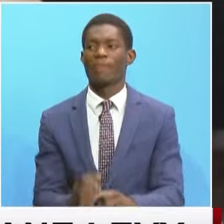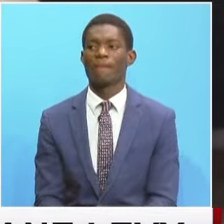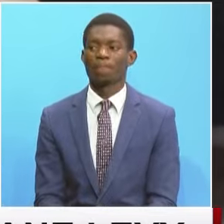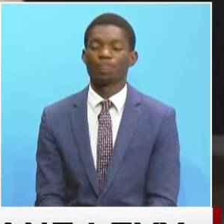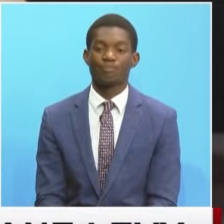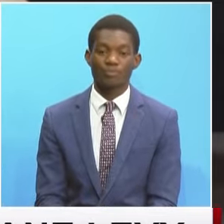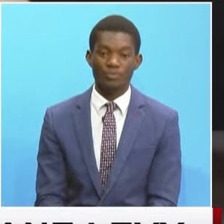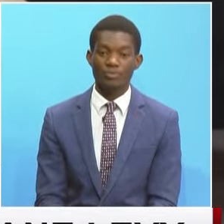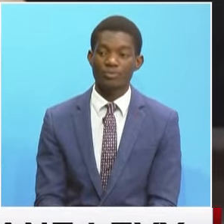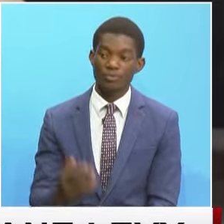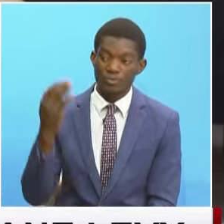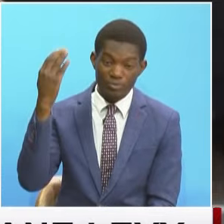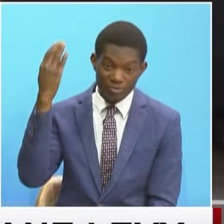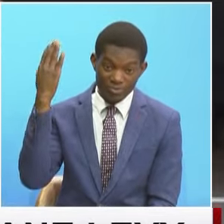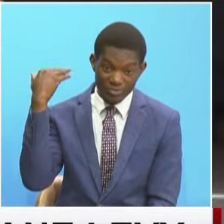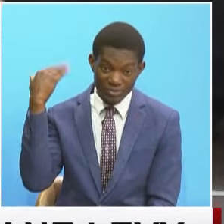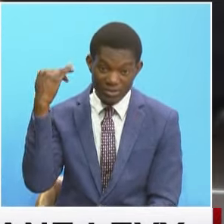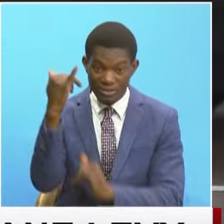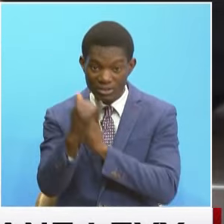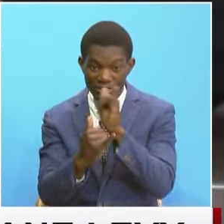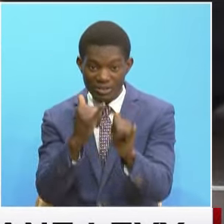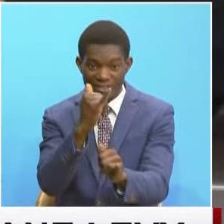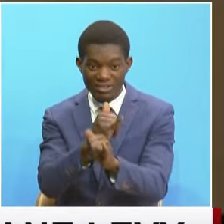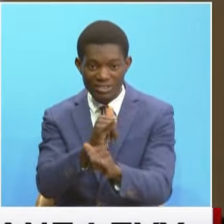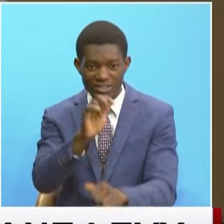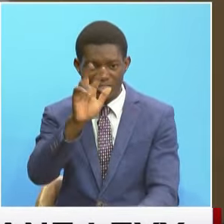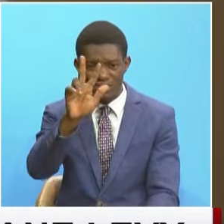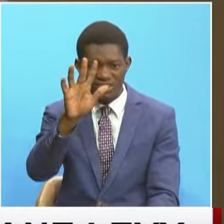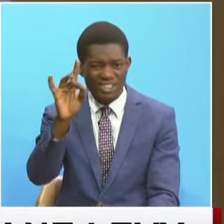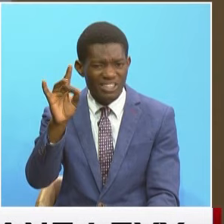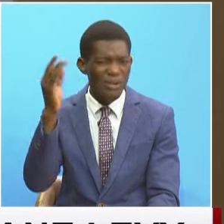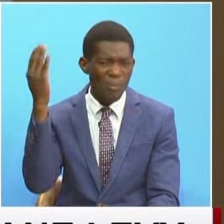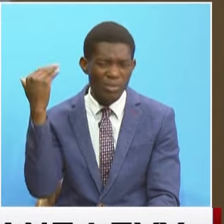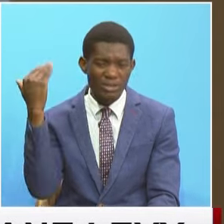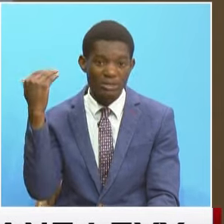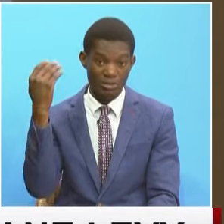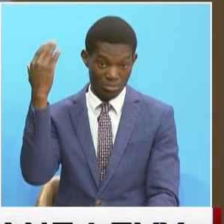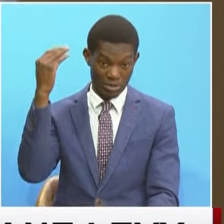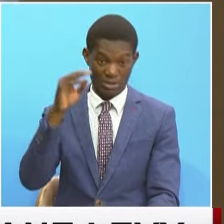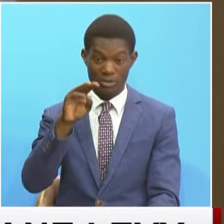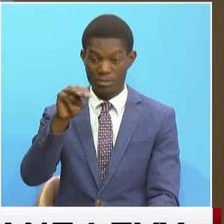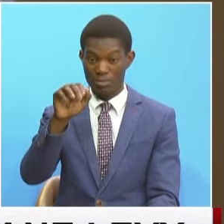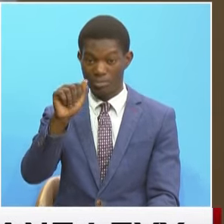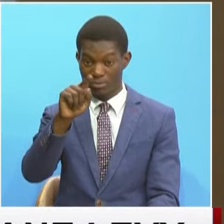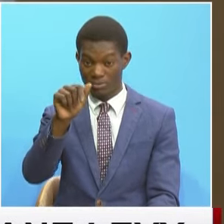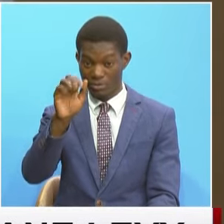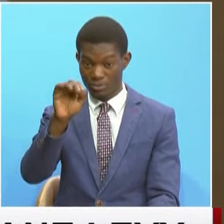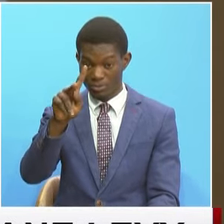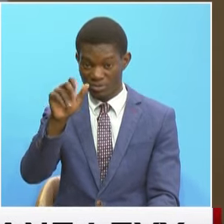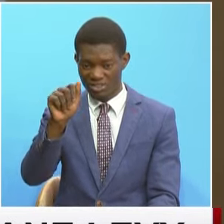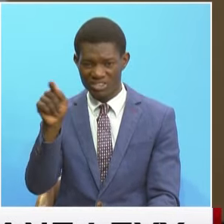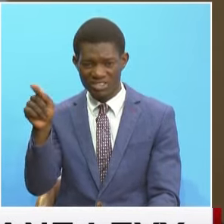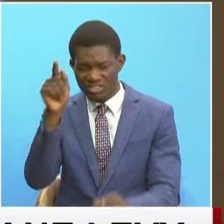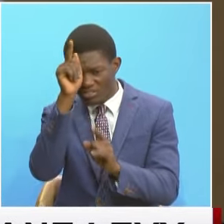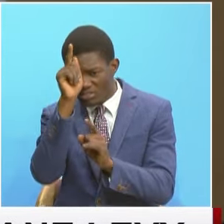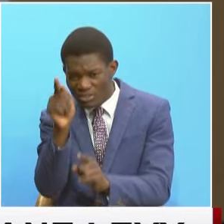38 years ago, the Mazabuka Local Authority settled for a 30 ngwe revenue collection per ton on sugarcane, being the main economic activity